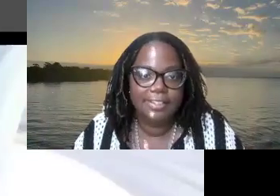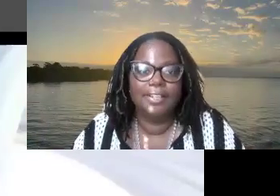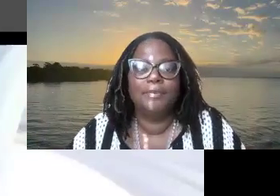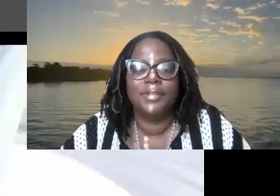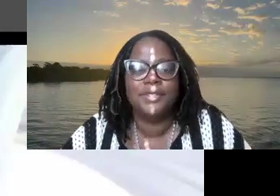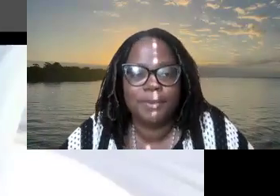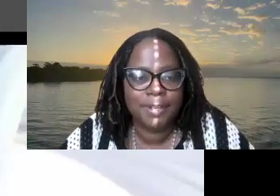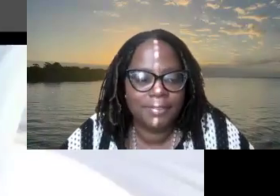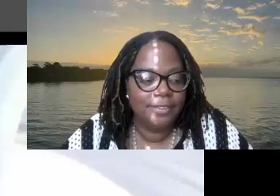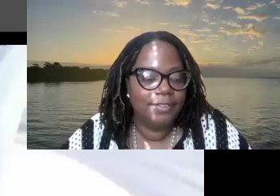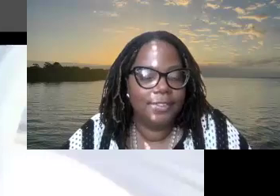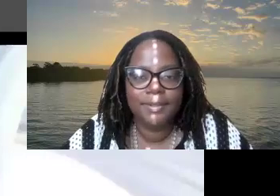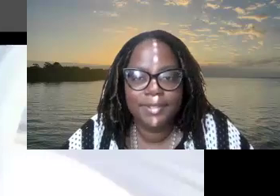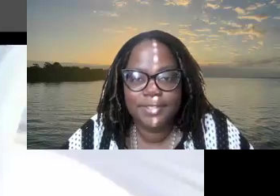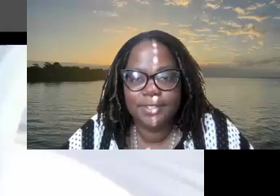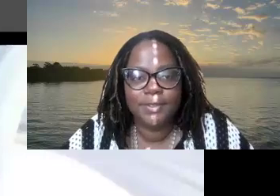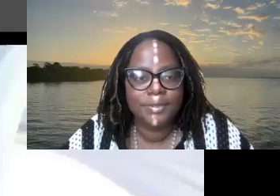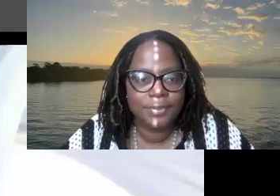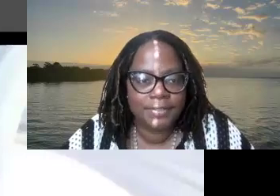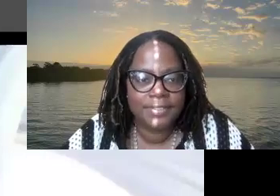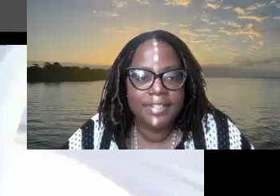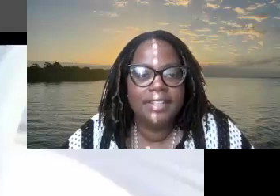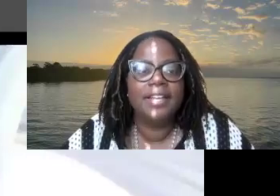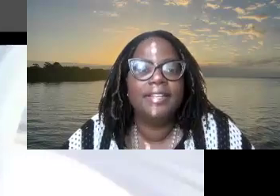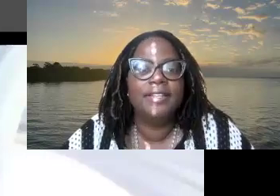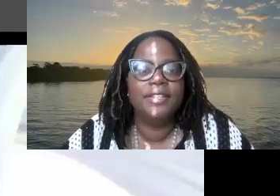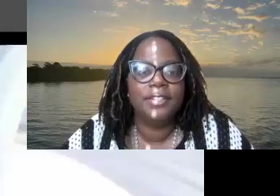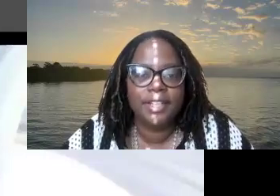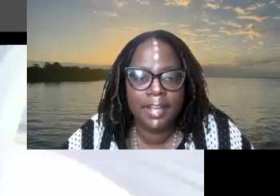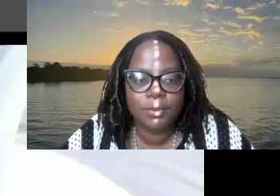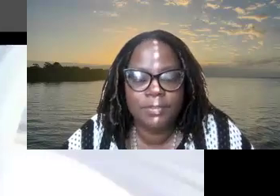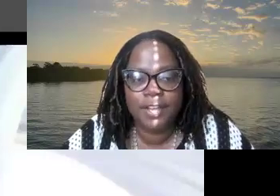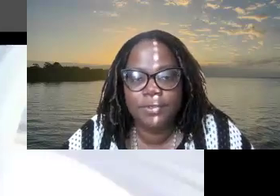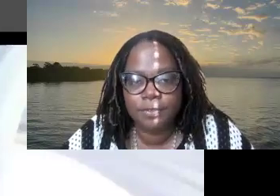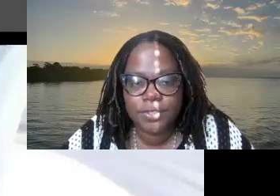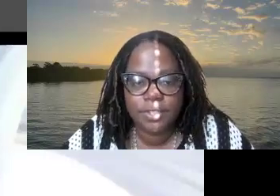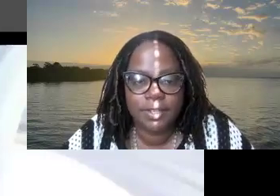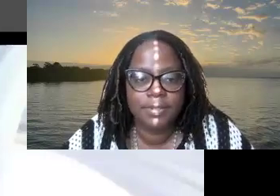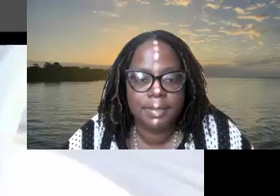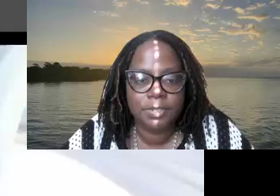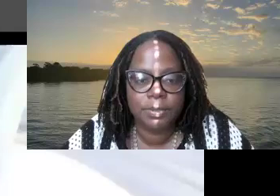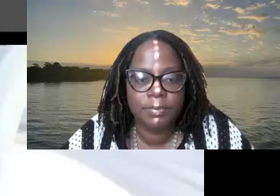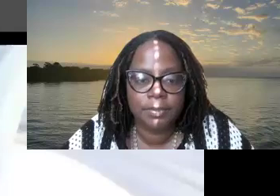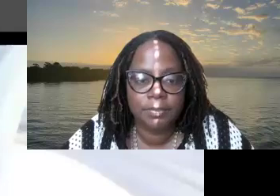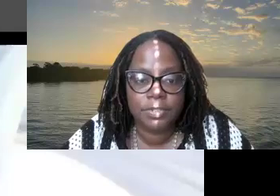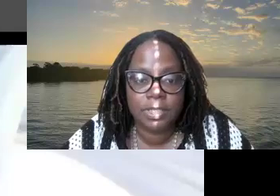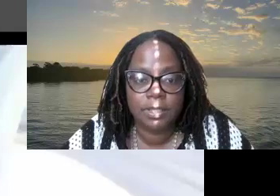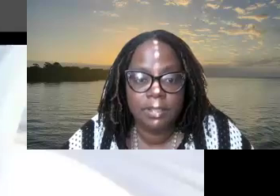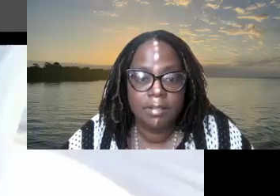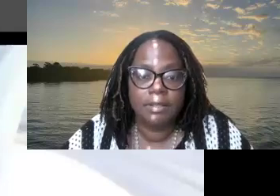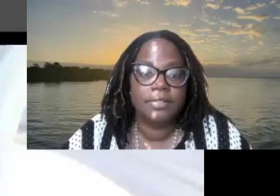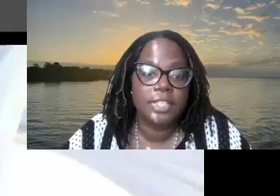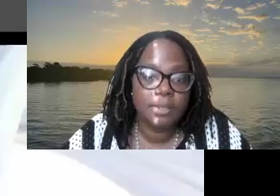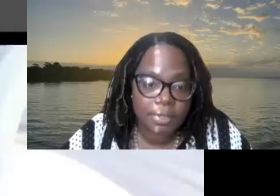statistics. And then we're going to talk about language and culture around that. And then looking at how do we value diversity? How do we demonstrate we value